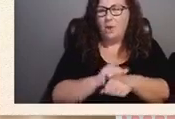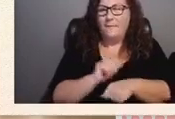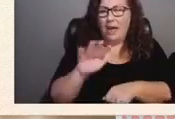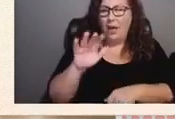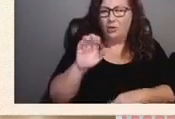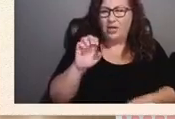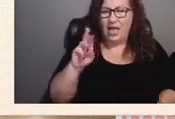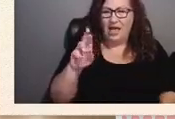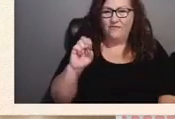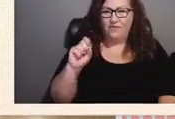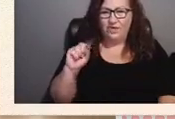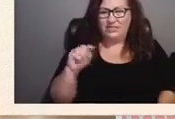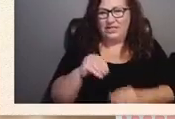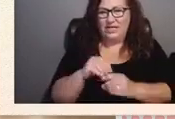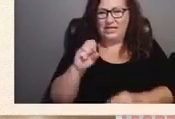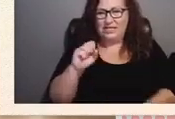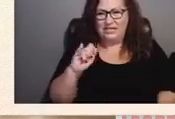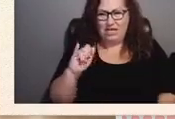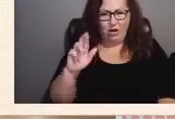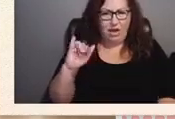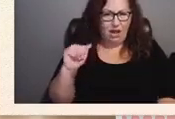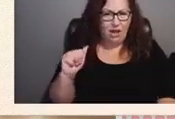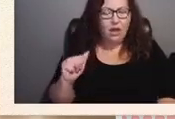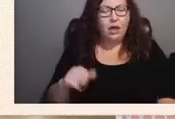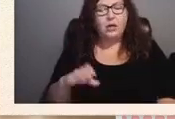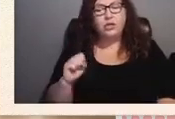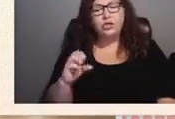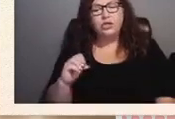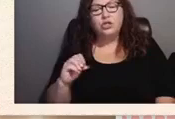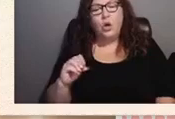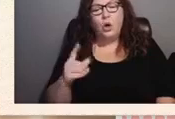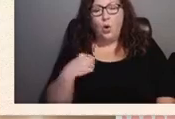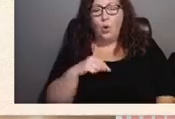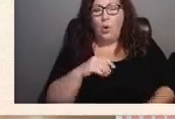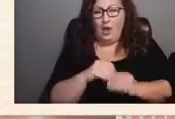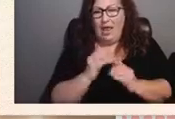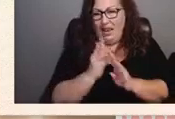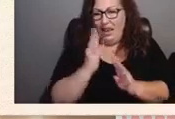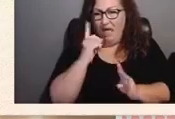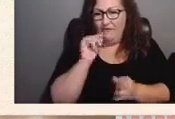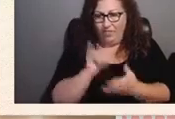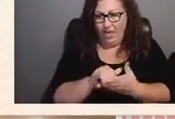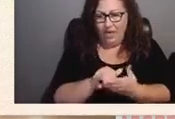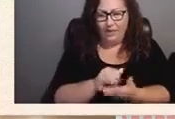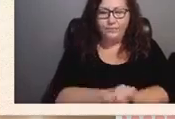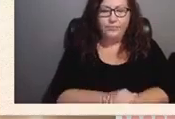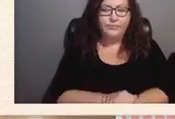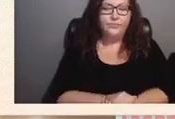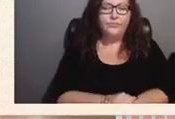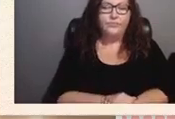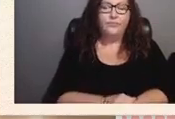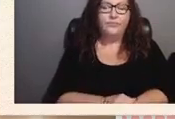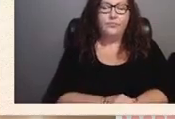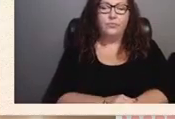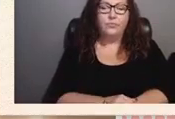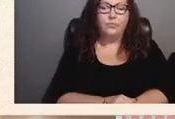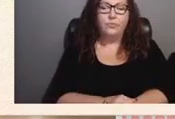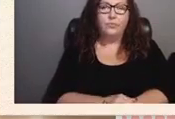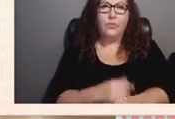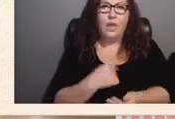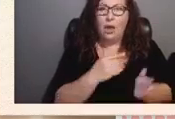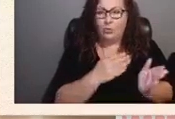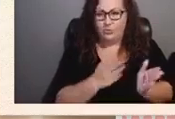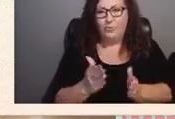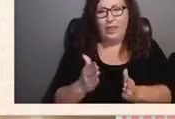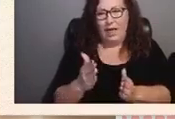Syria. So we were in line for that, and I had been trying all day